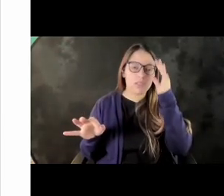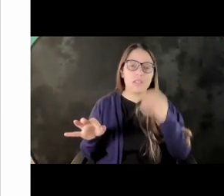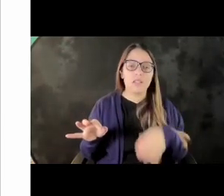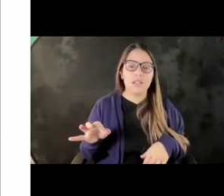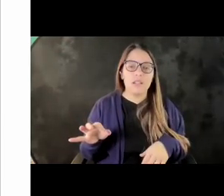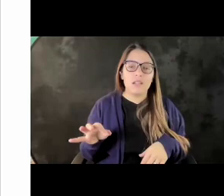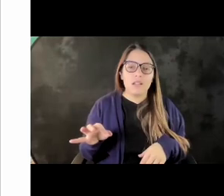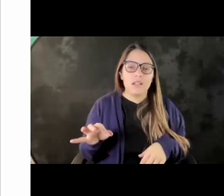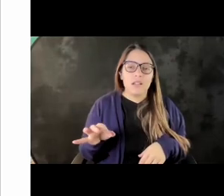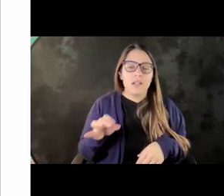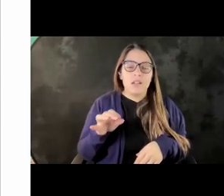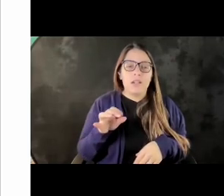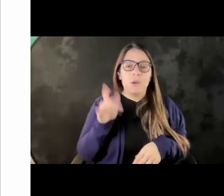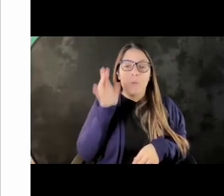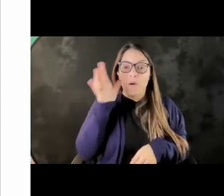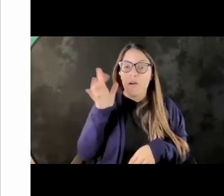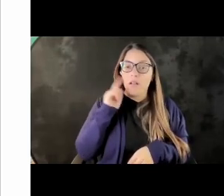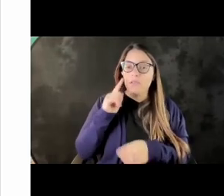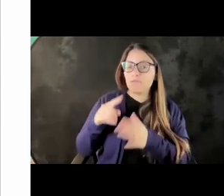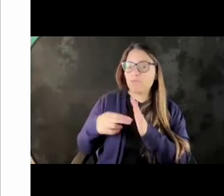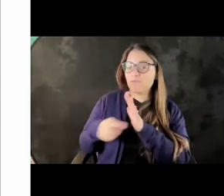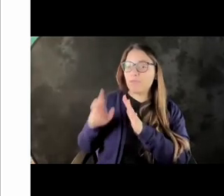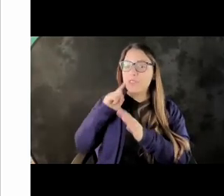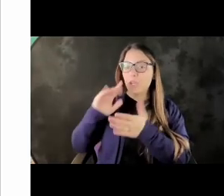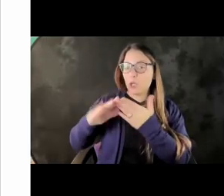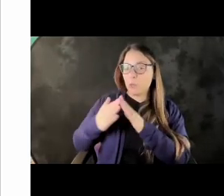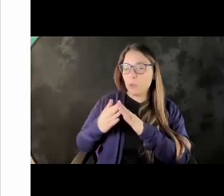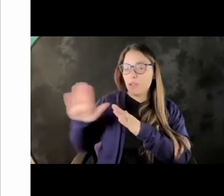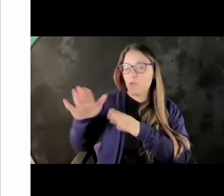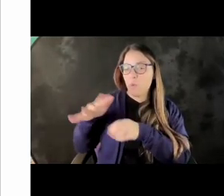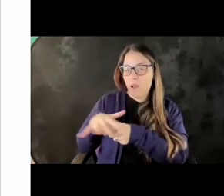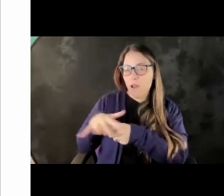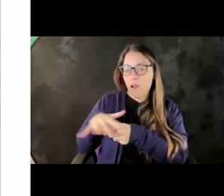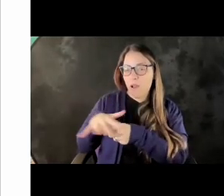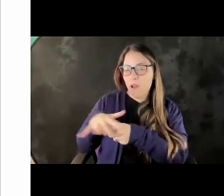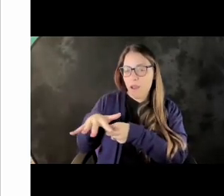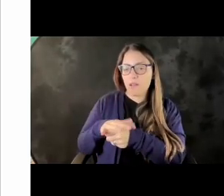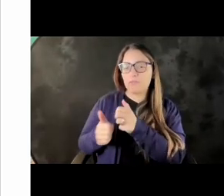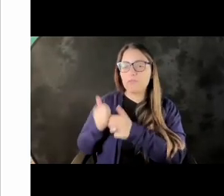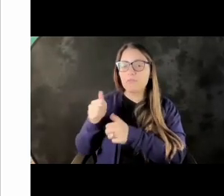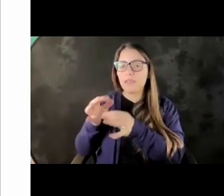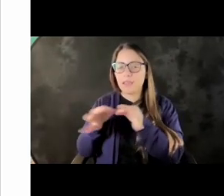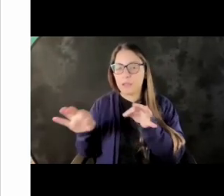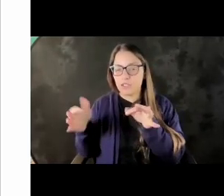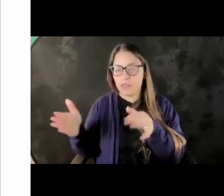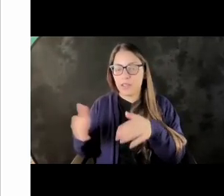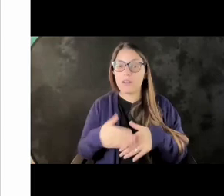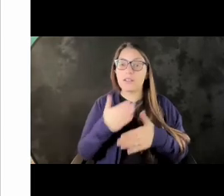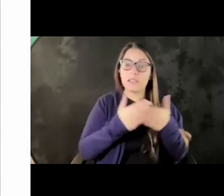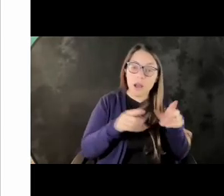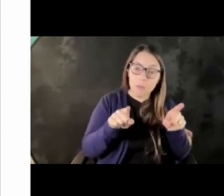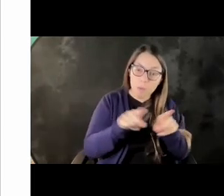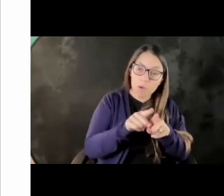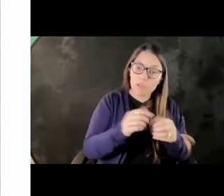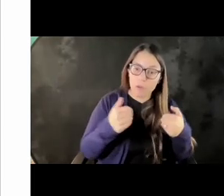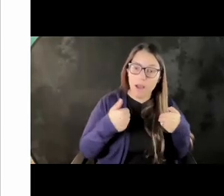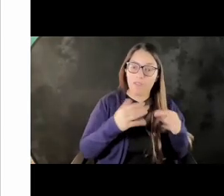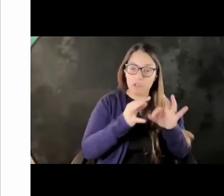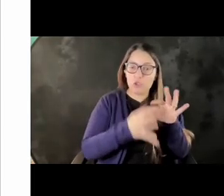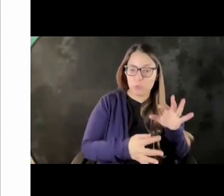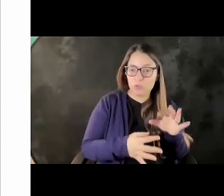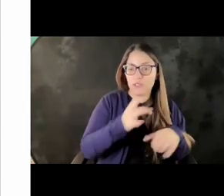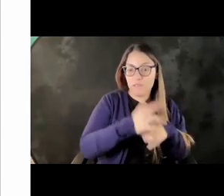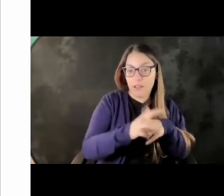the languages spoken in your community in that area. Some of them also have interpreters available, really a good